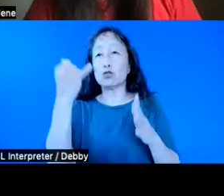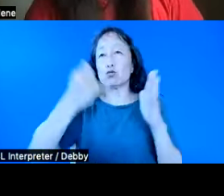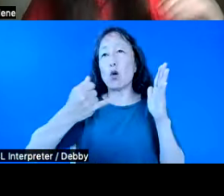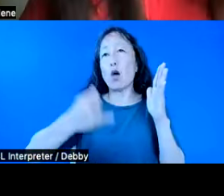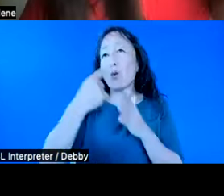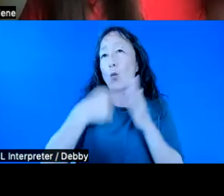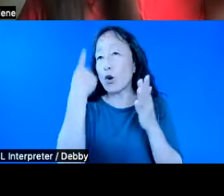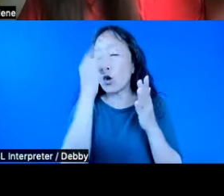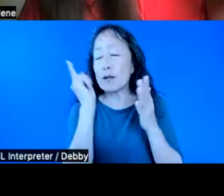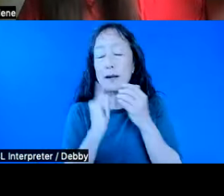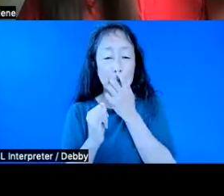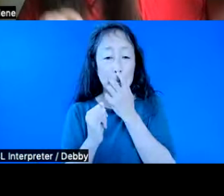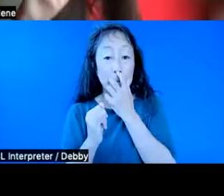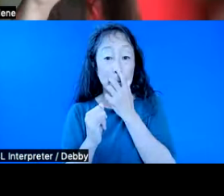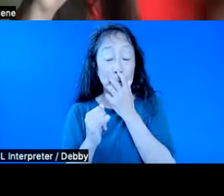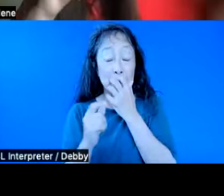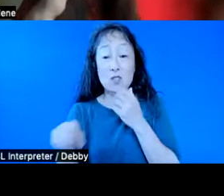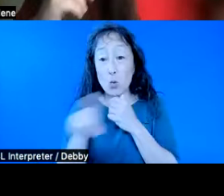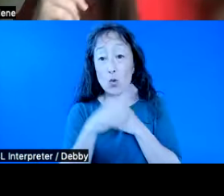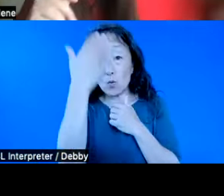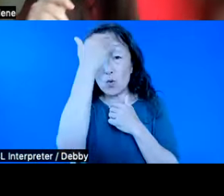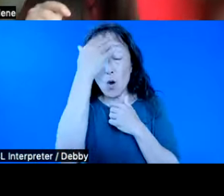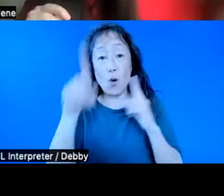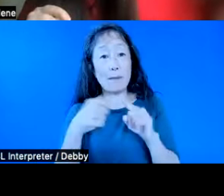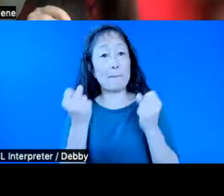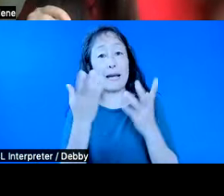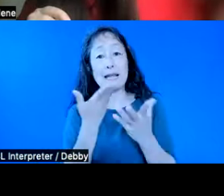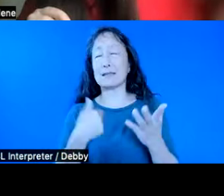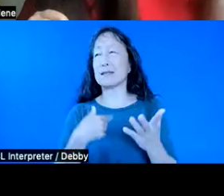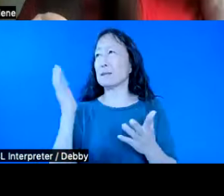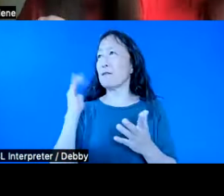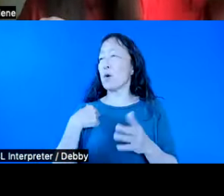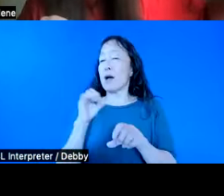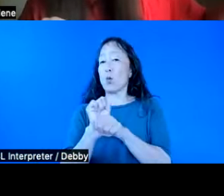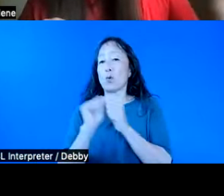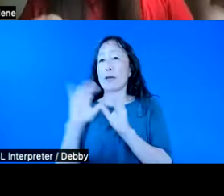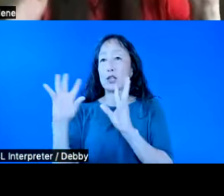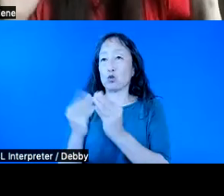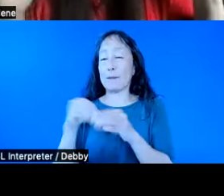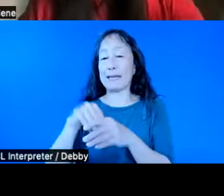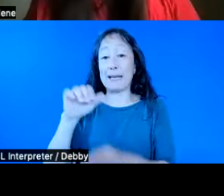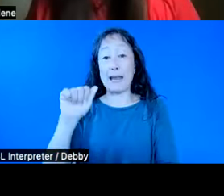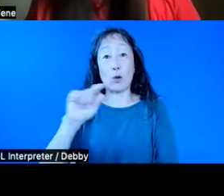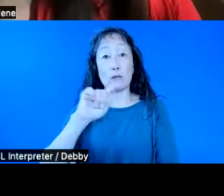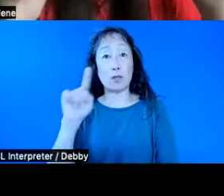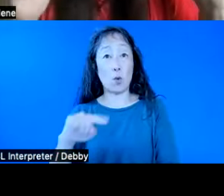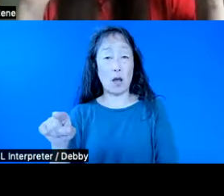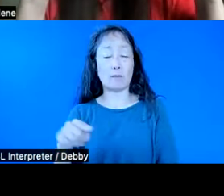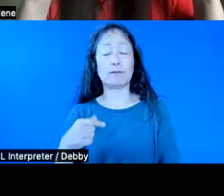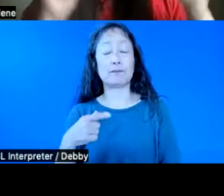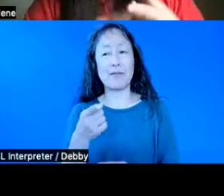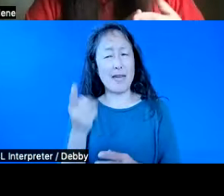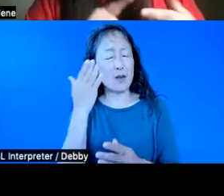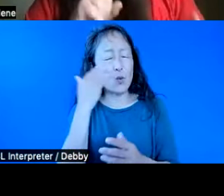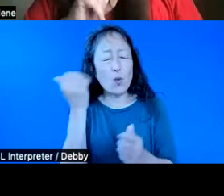things, and there's going to be other spaces. I was working with a tribe in Arizona, and they knew everything about that